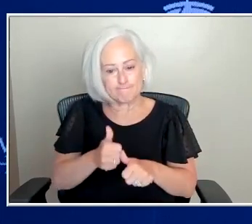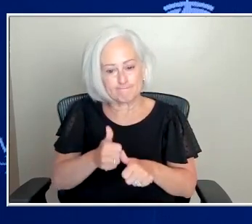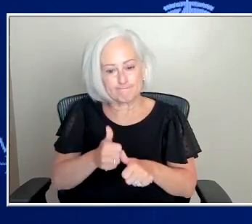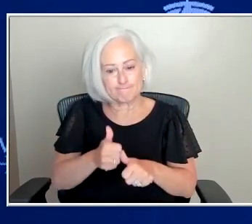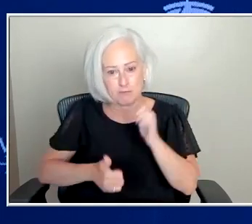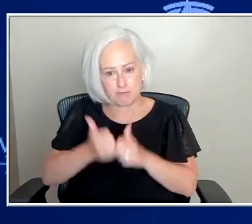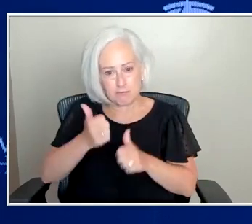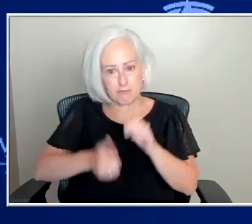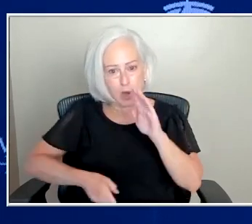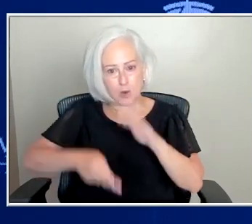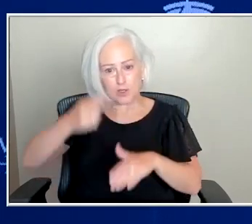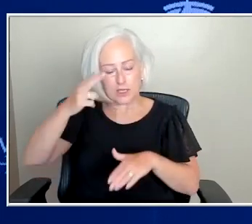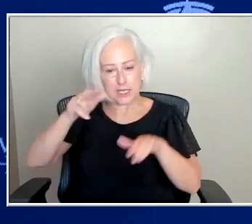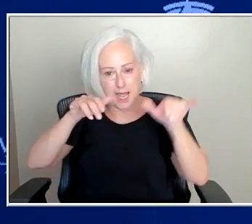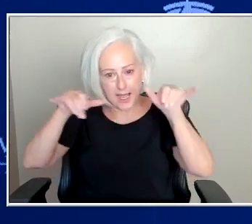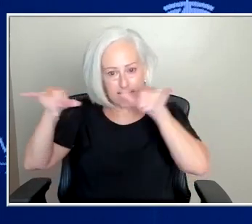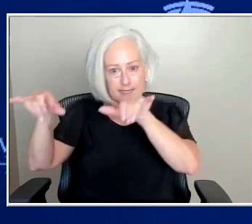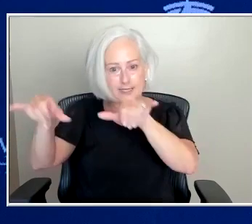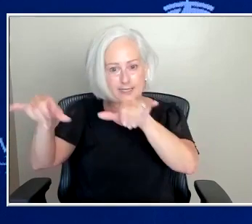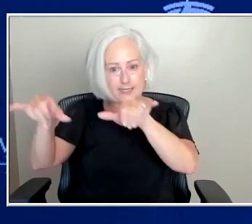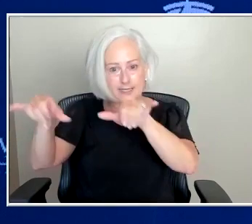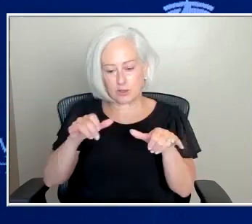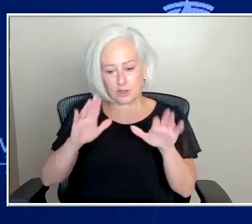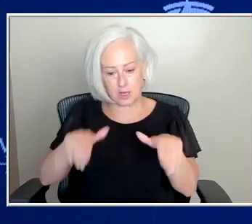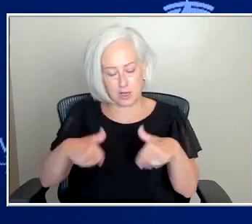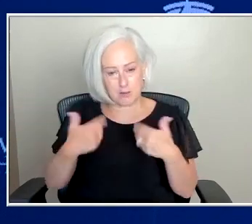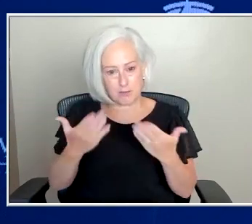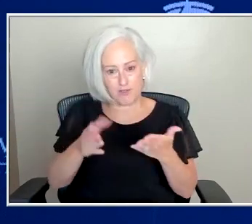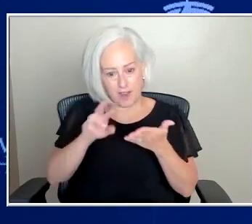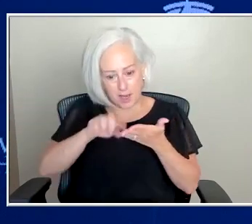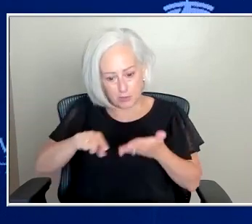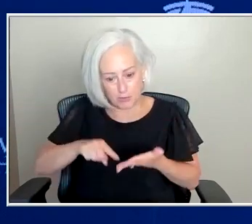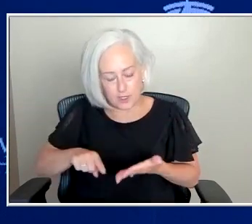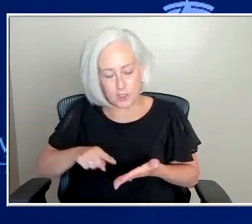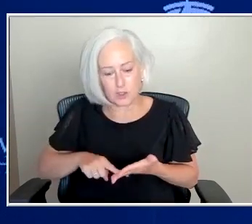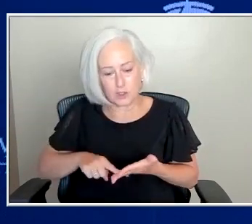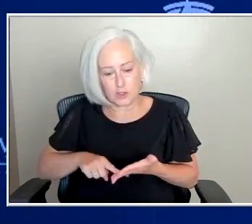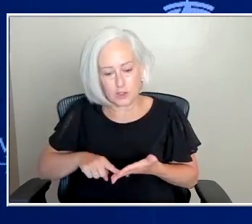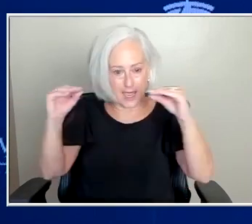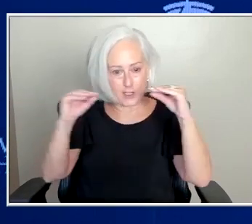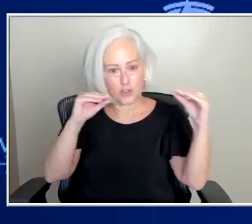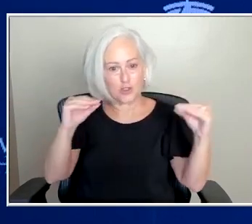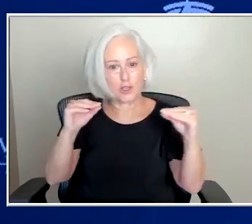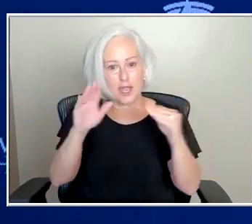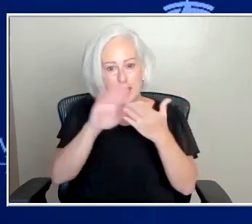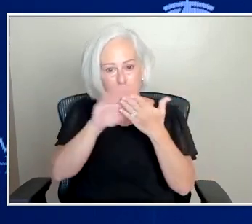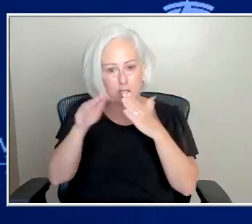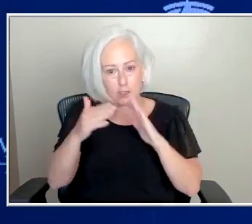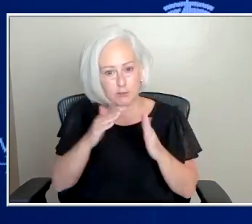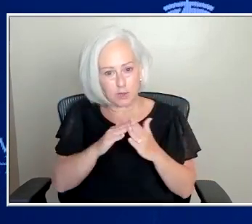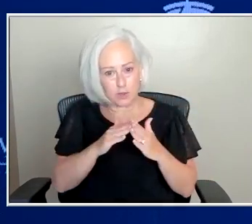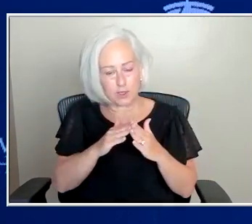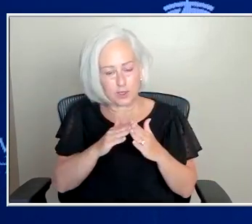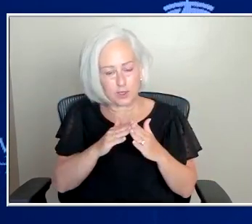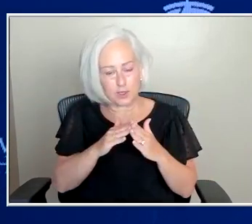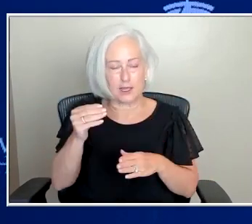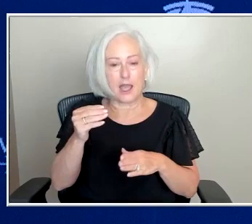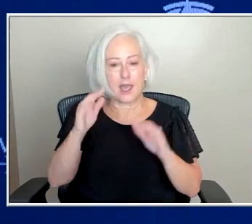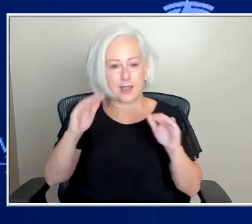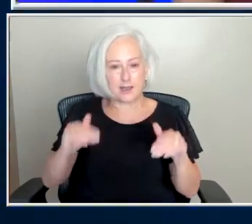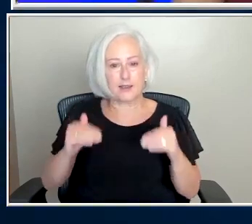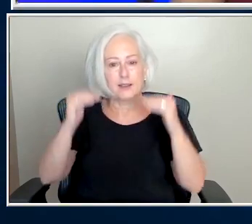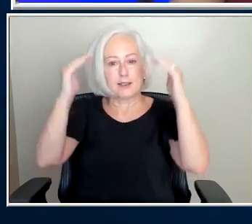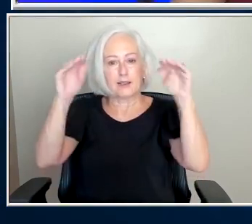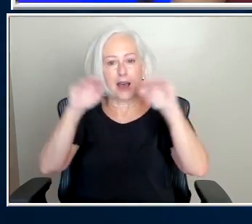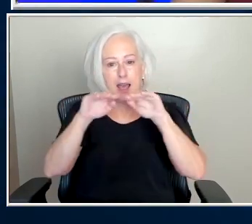date, creating research, providing education in the community, in addition to the high level of clinical care that we provide. So